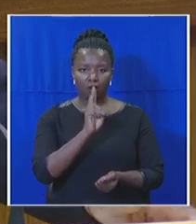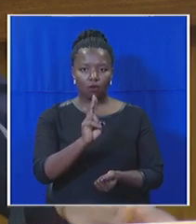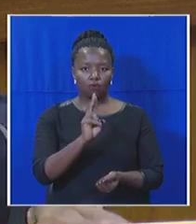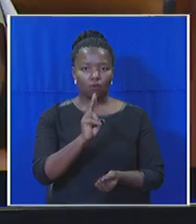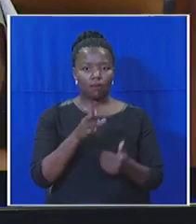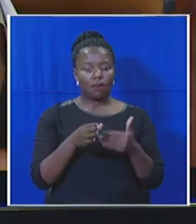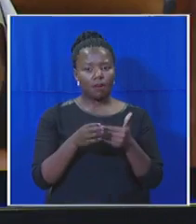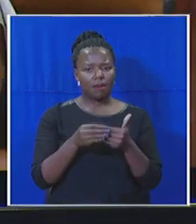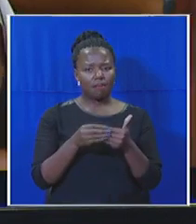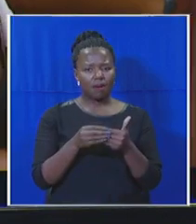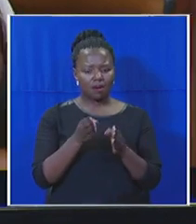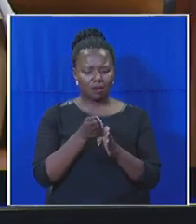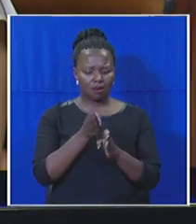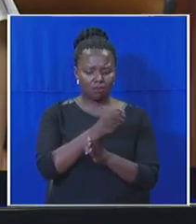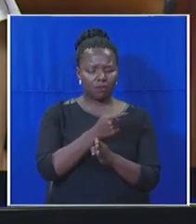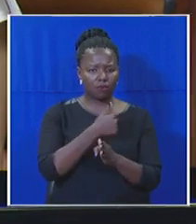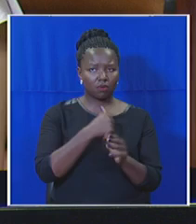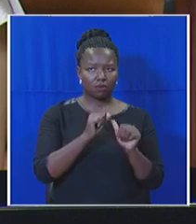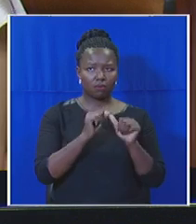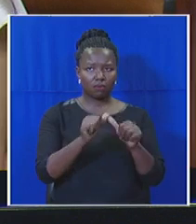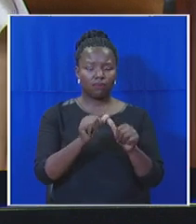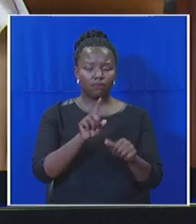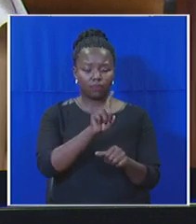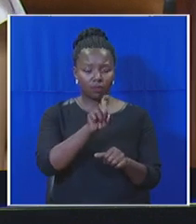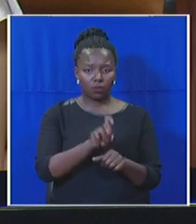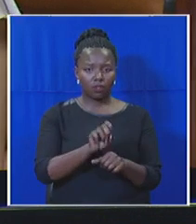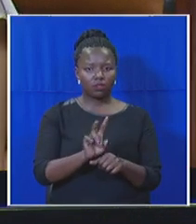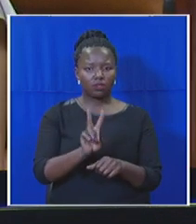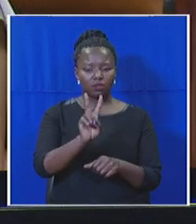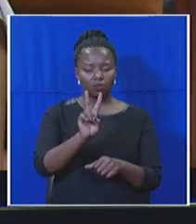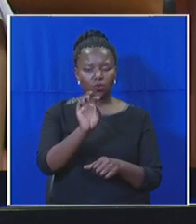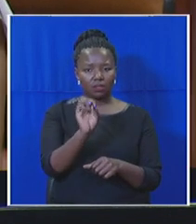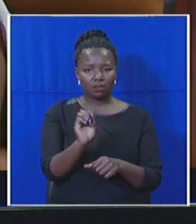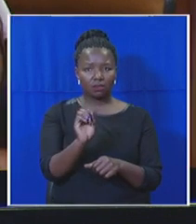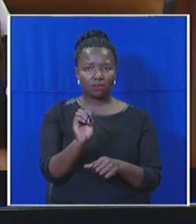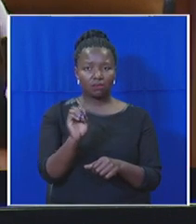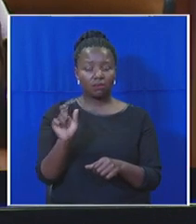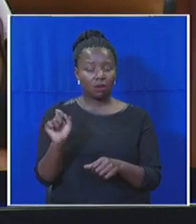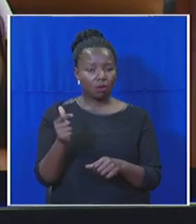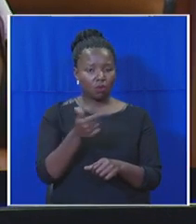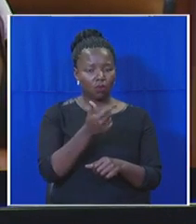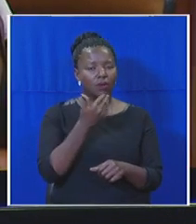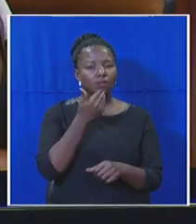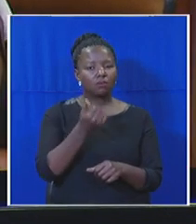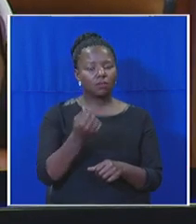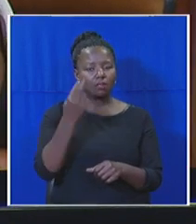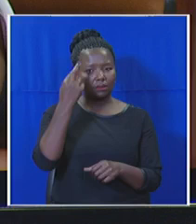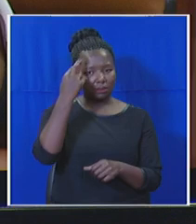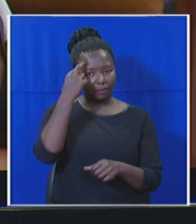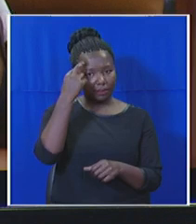I move us to question 20, I just wish to remind you of this